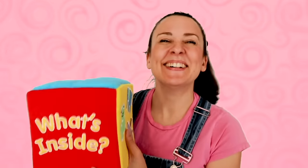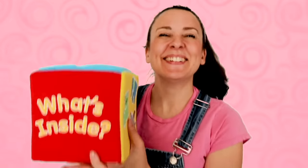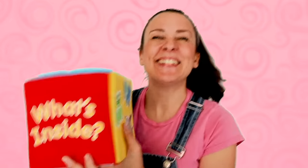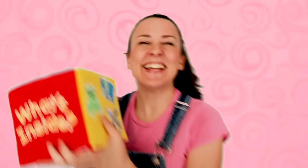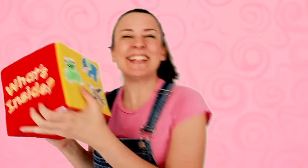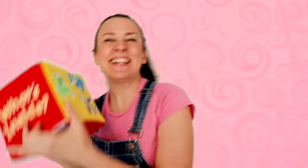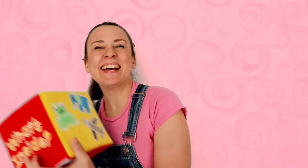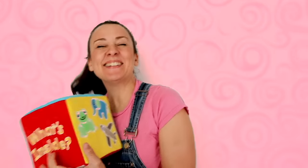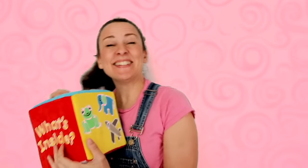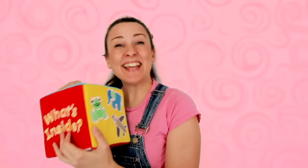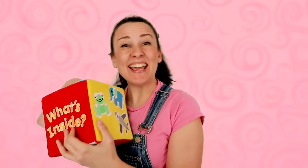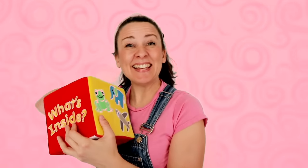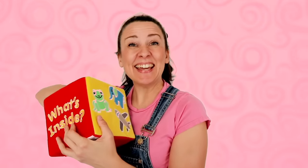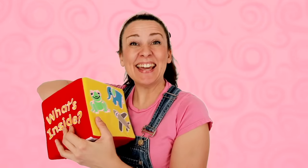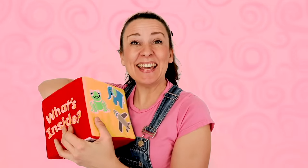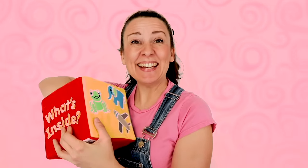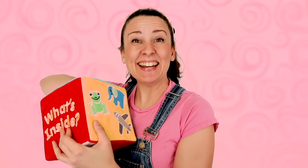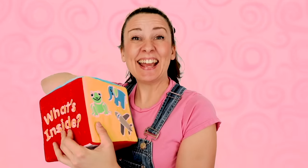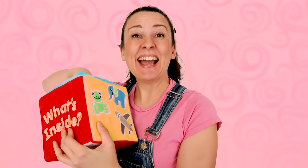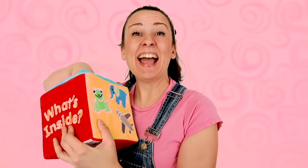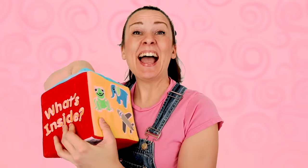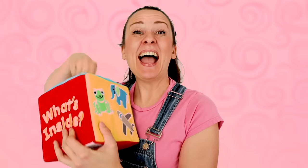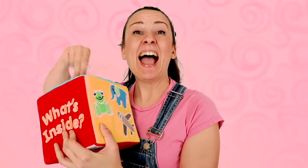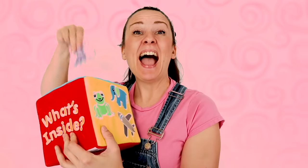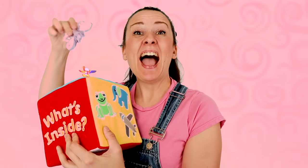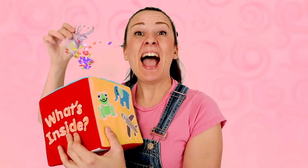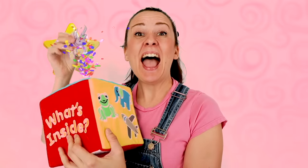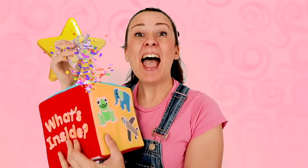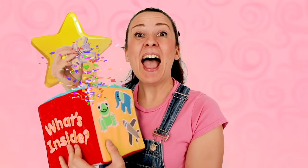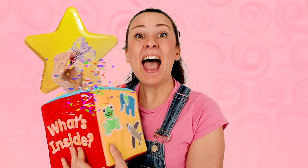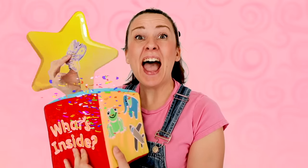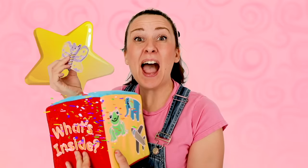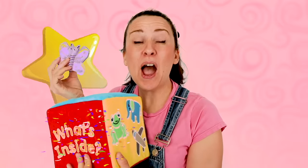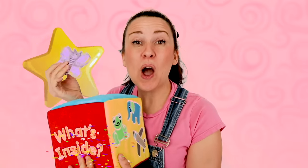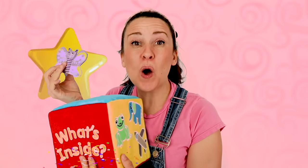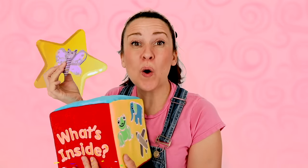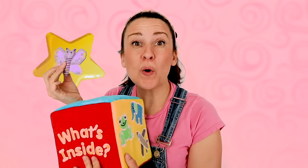Take it out, take it out, take it!